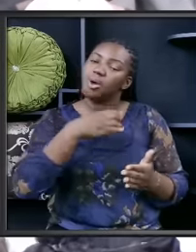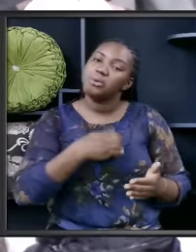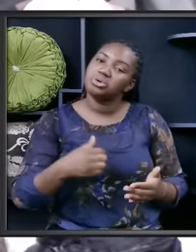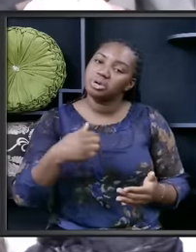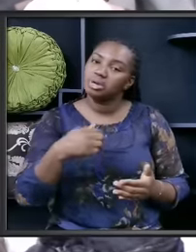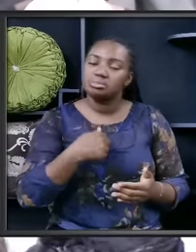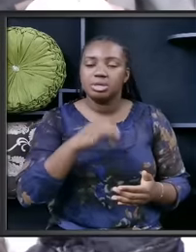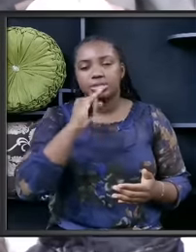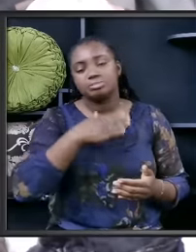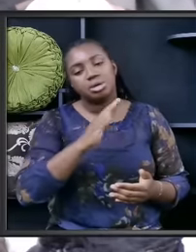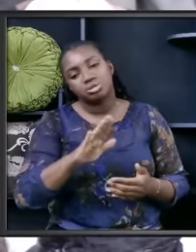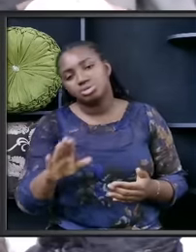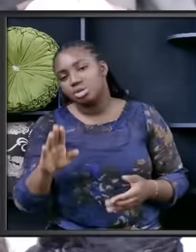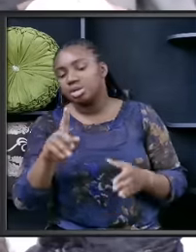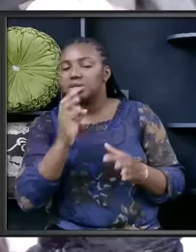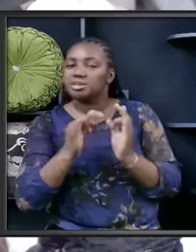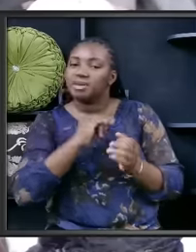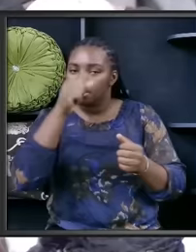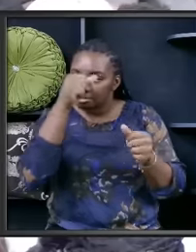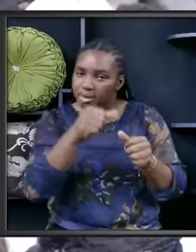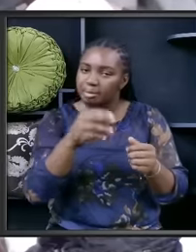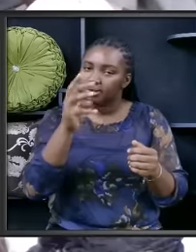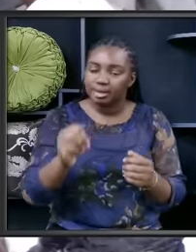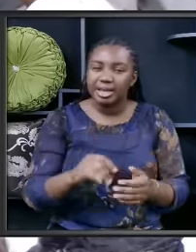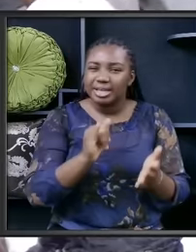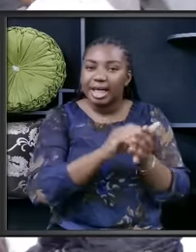now I come. That time where I tell you